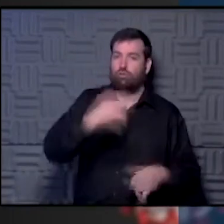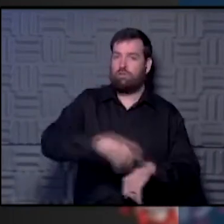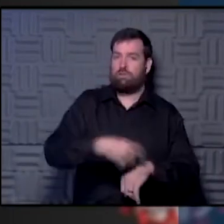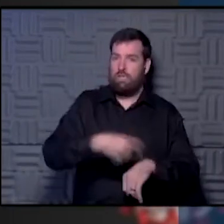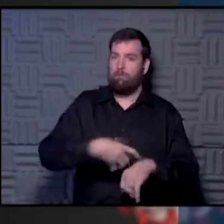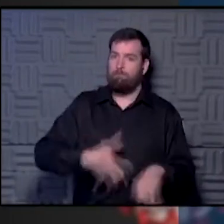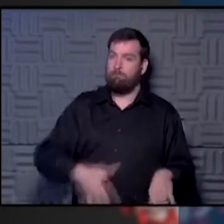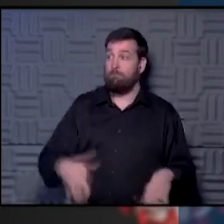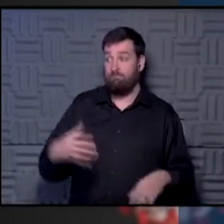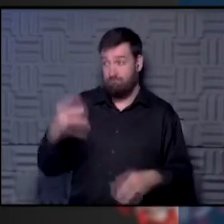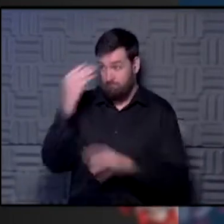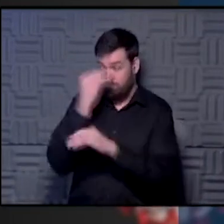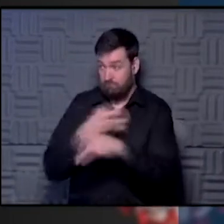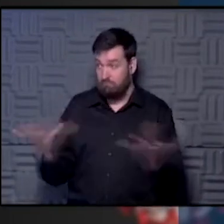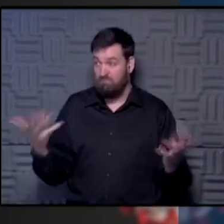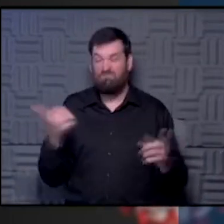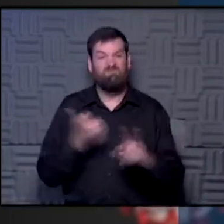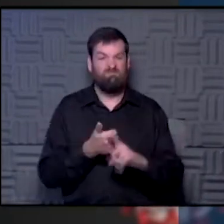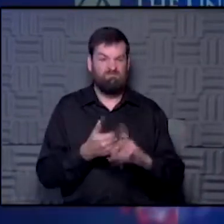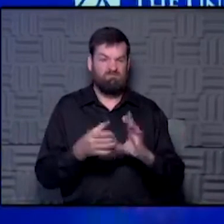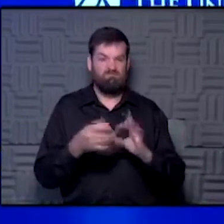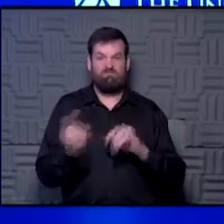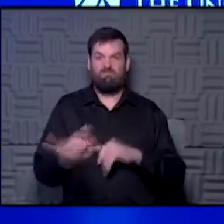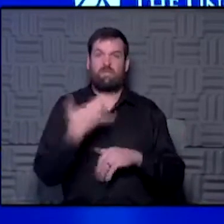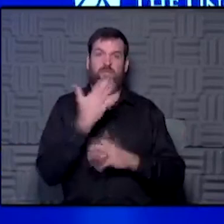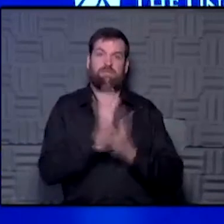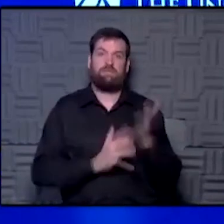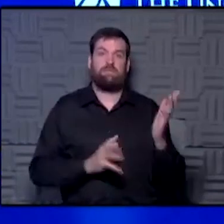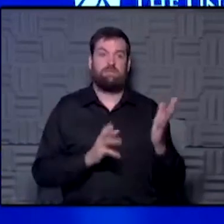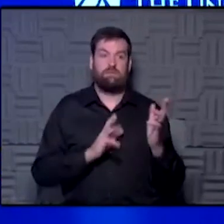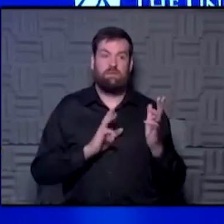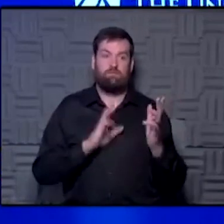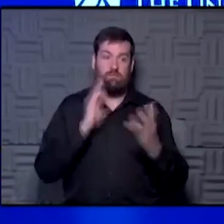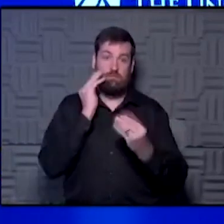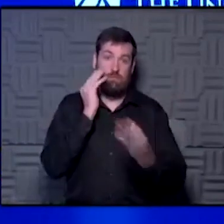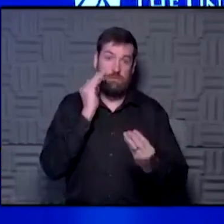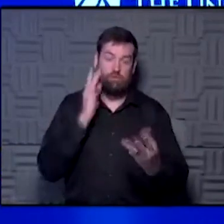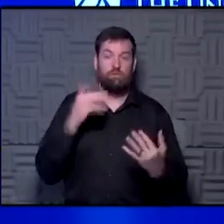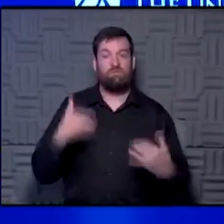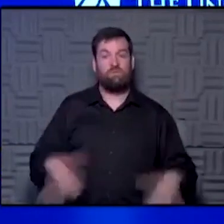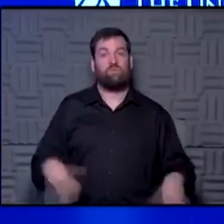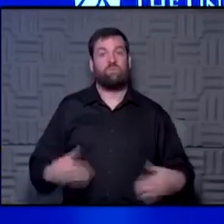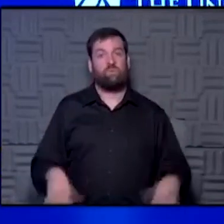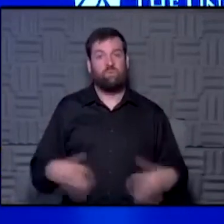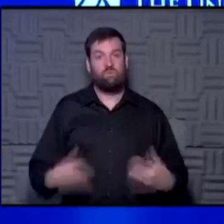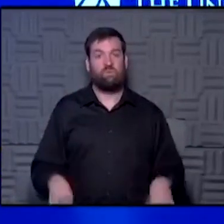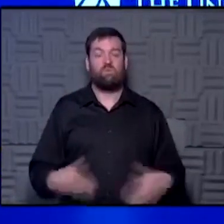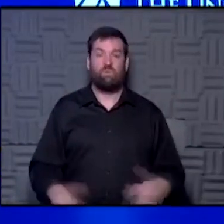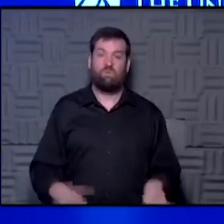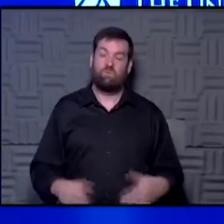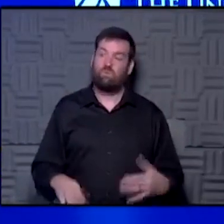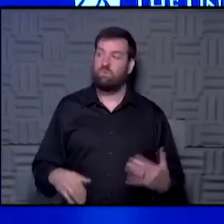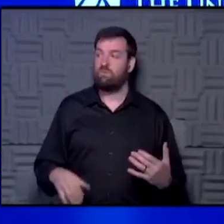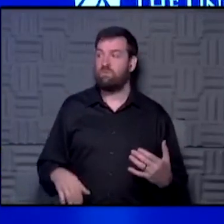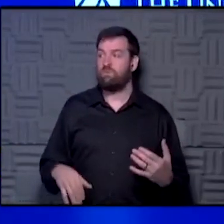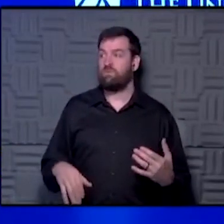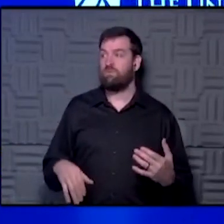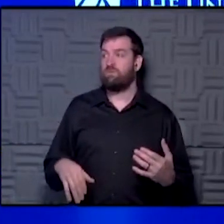conceive. And I got to tell you, he sent me some of his talking points last night, and they were